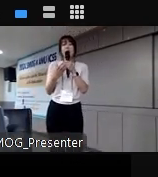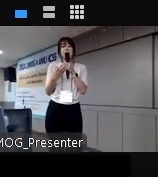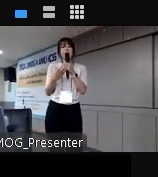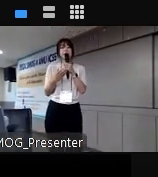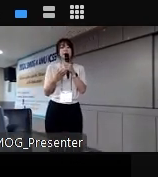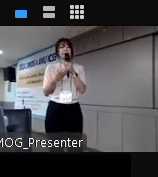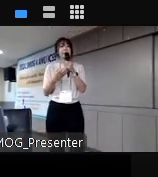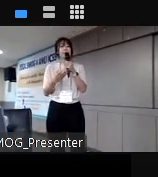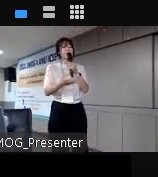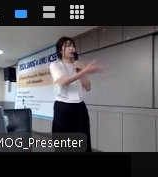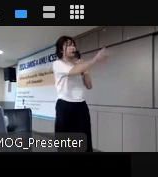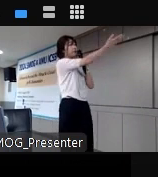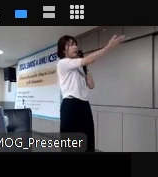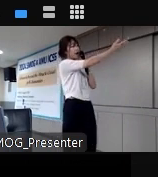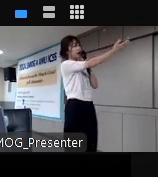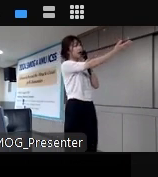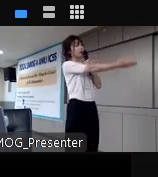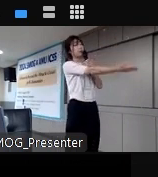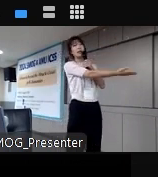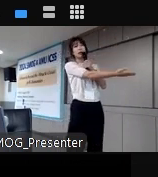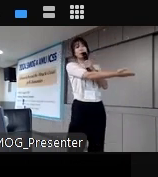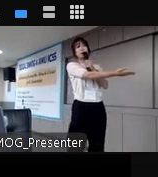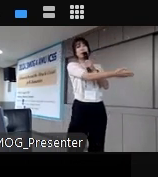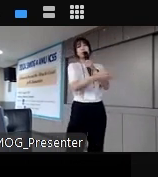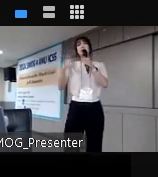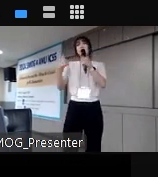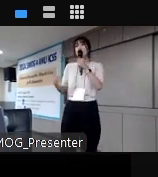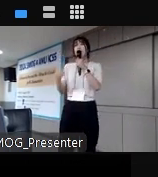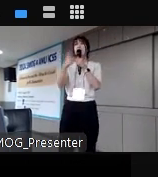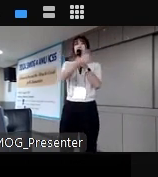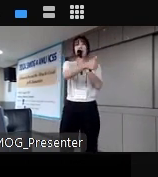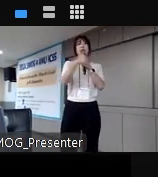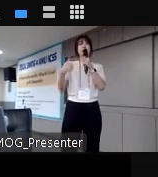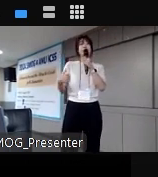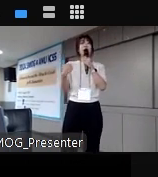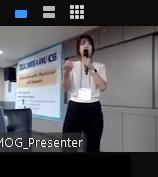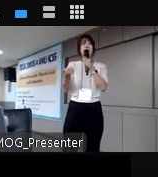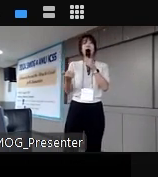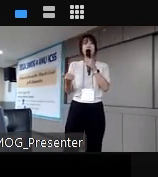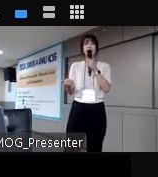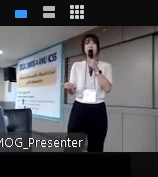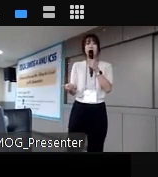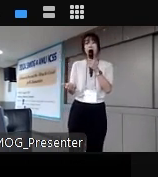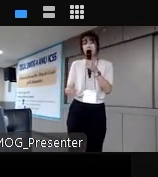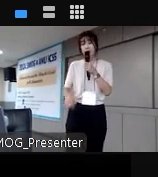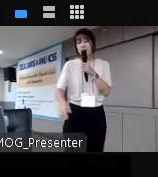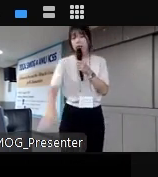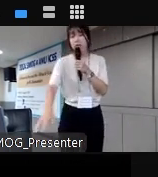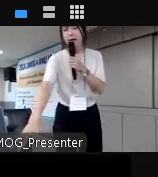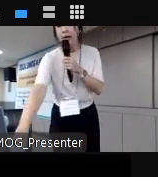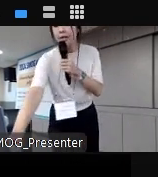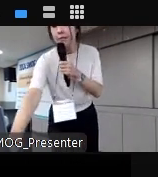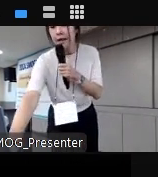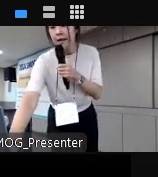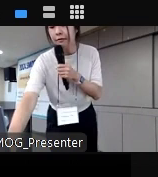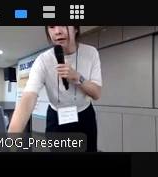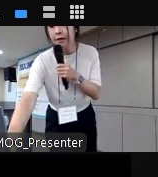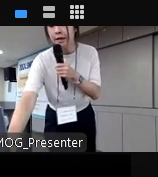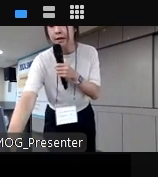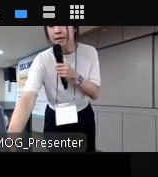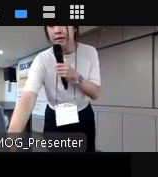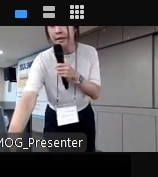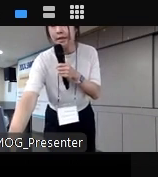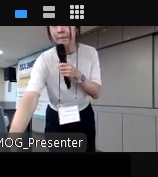pragmatic need for disambiguation for pay, but not push, signers are actually modifying the verbs more. So that would explain that